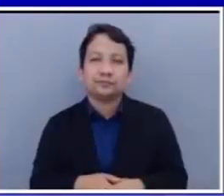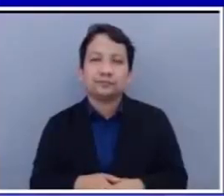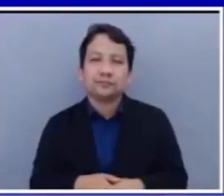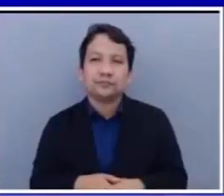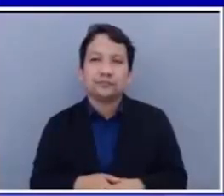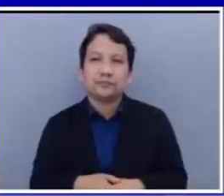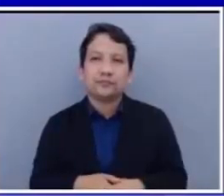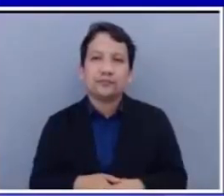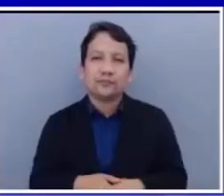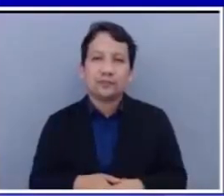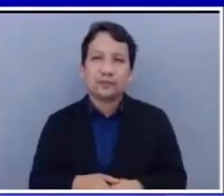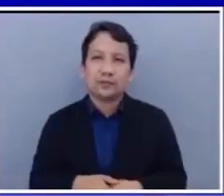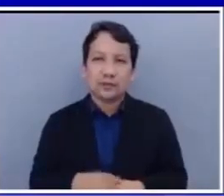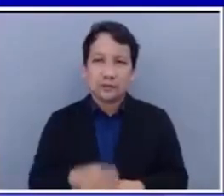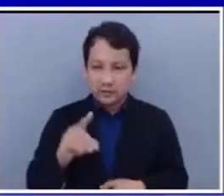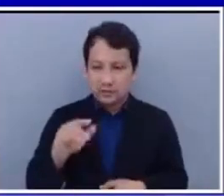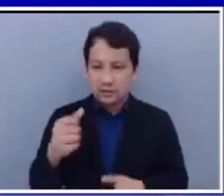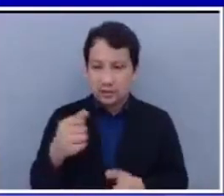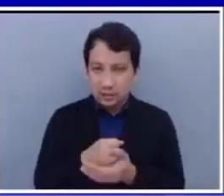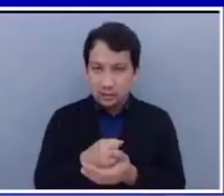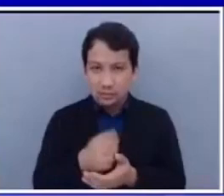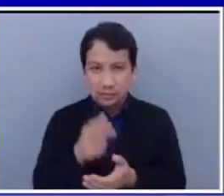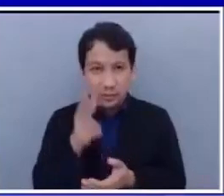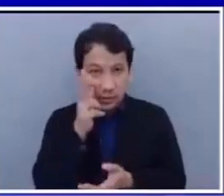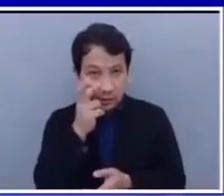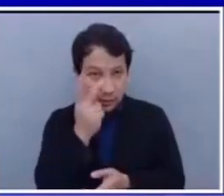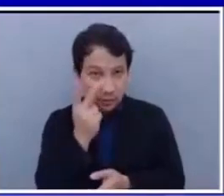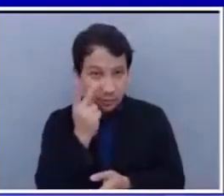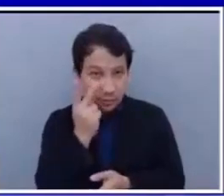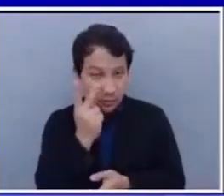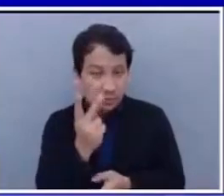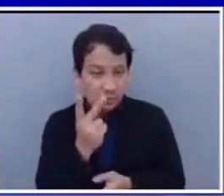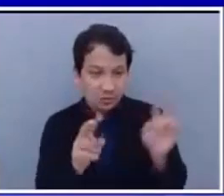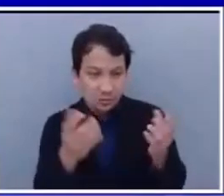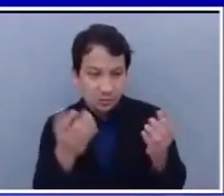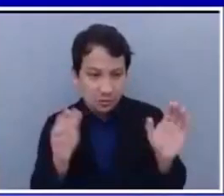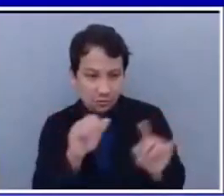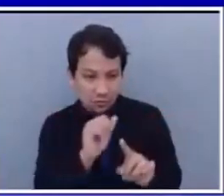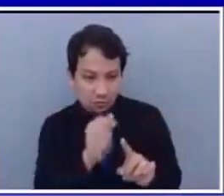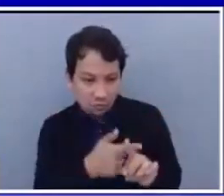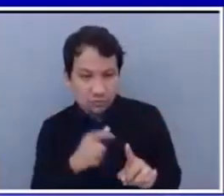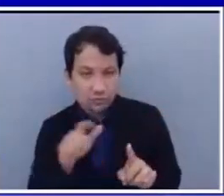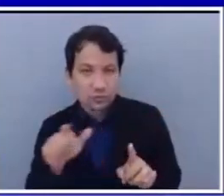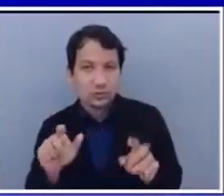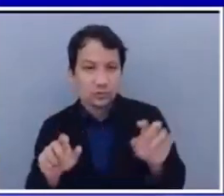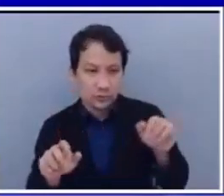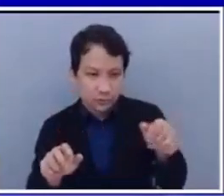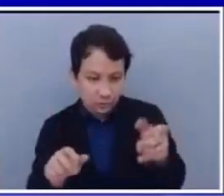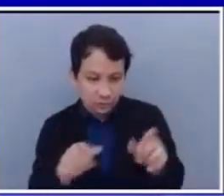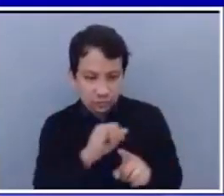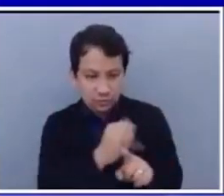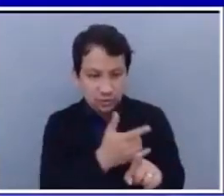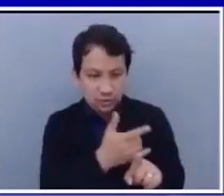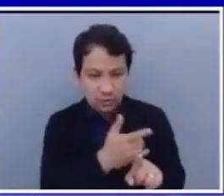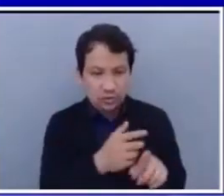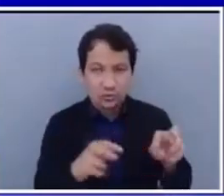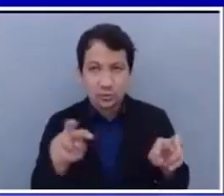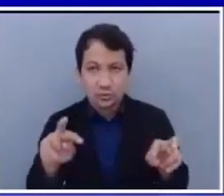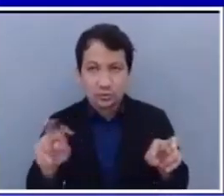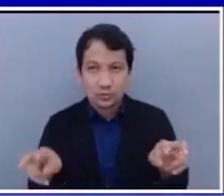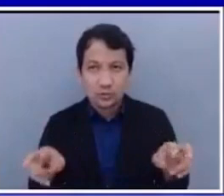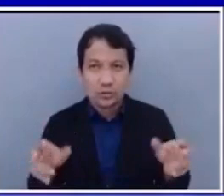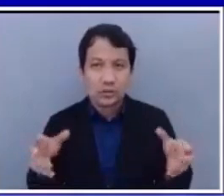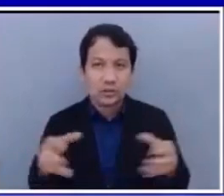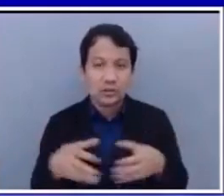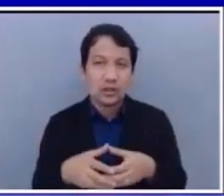the data that we're seeing first is that August versus July 2022 there's a decrease in new entrants.